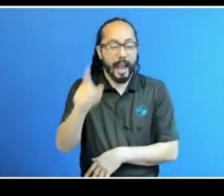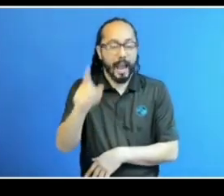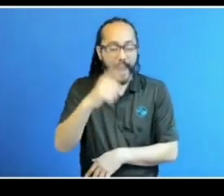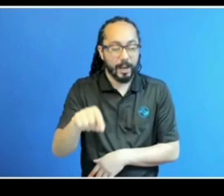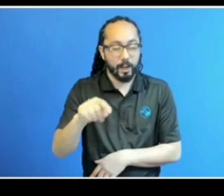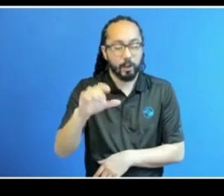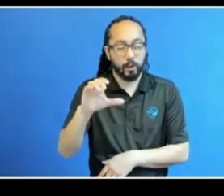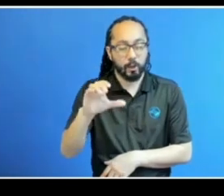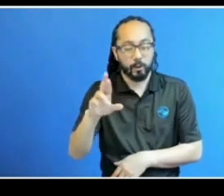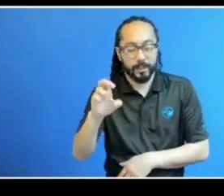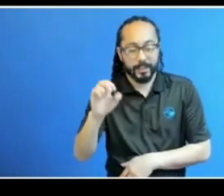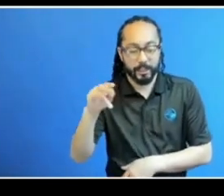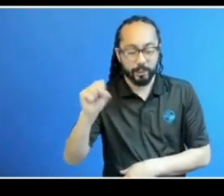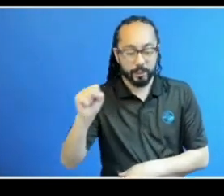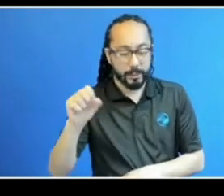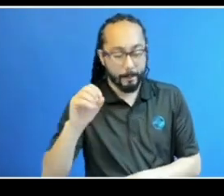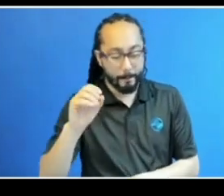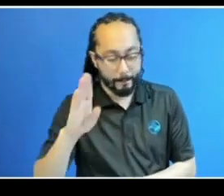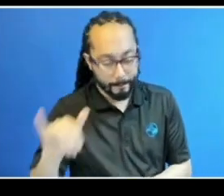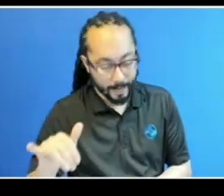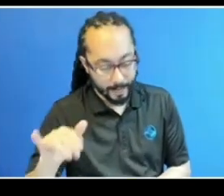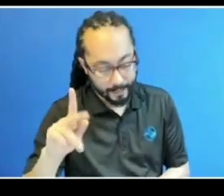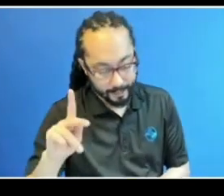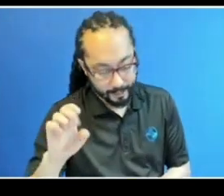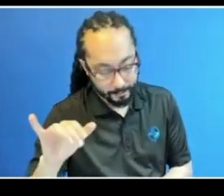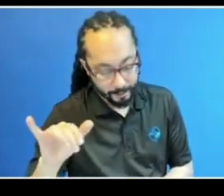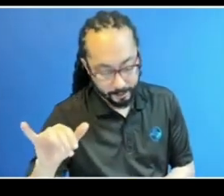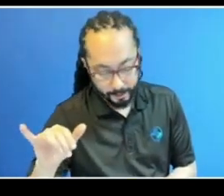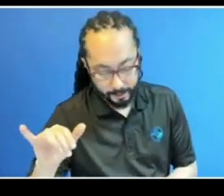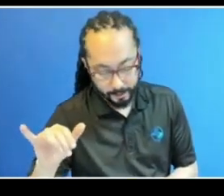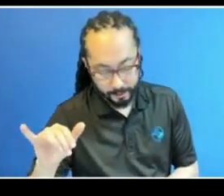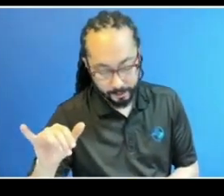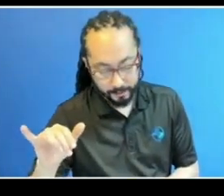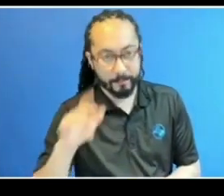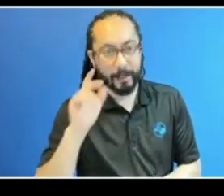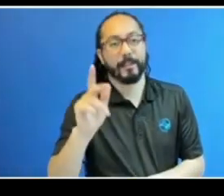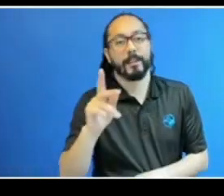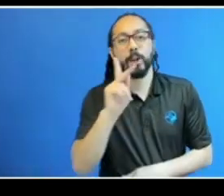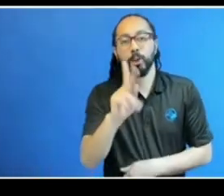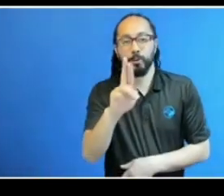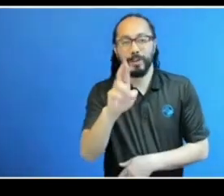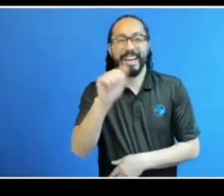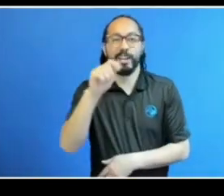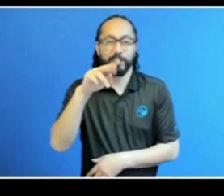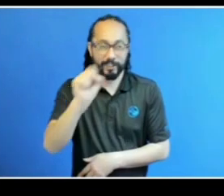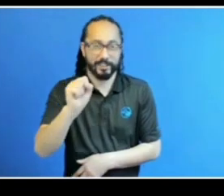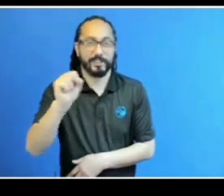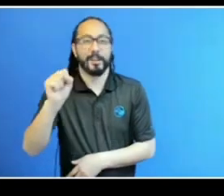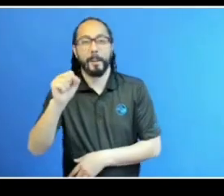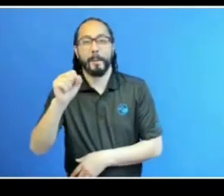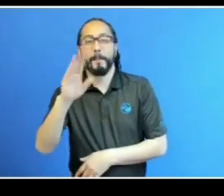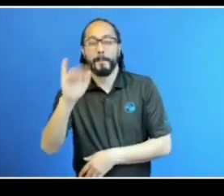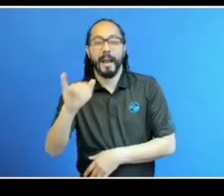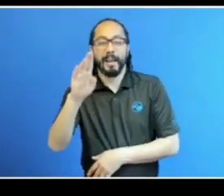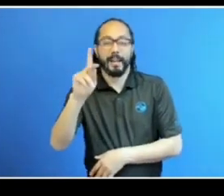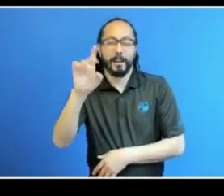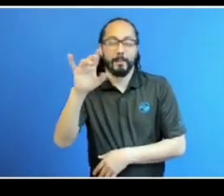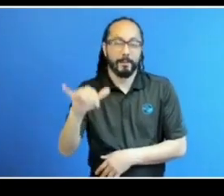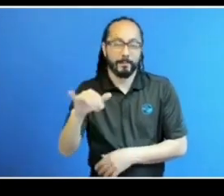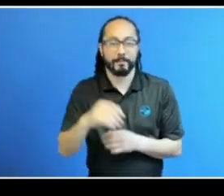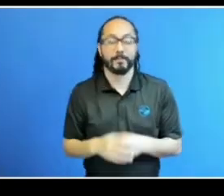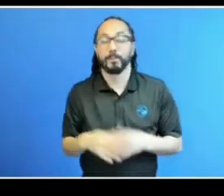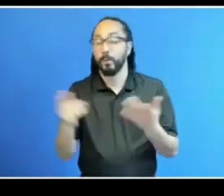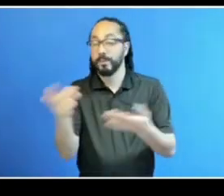shoes@creationsbykemi.com if you have any questions. I'll try to respond to you as quickly as possible. And thank you once again for having me. Pleasure meeting you,